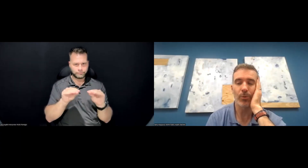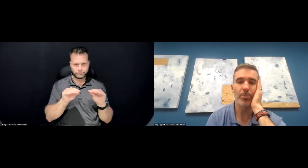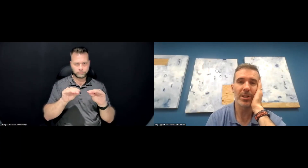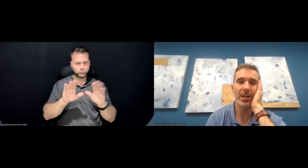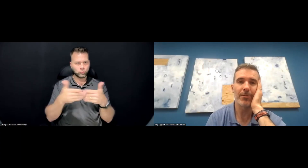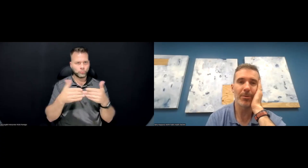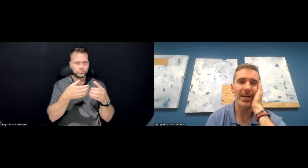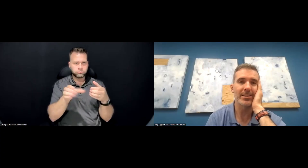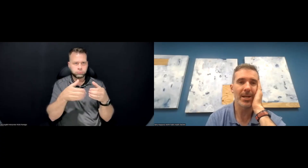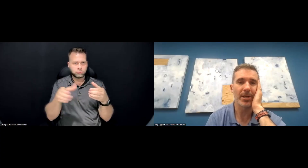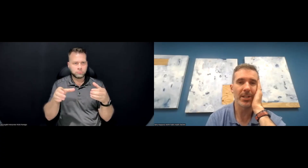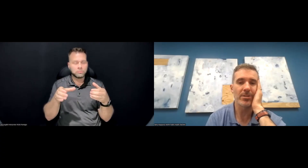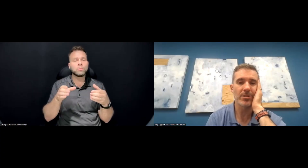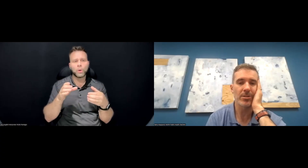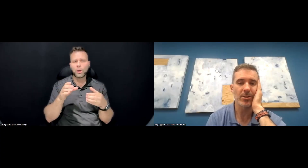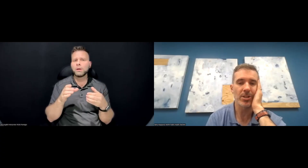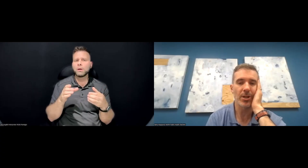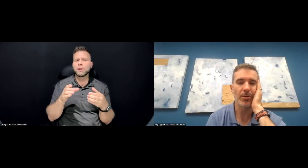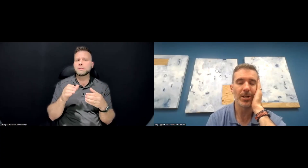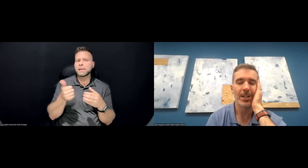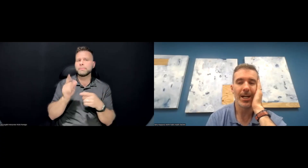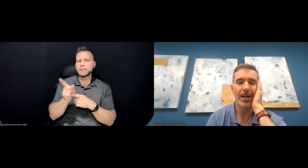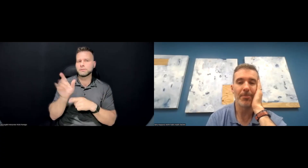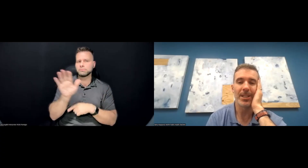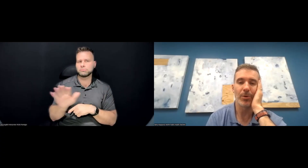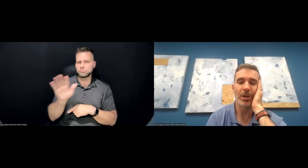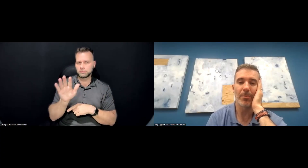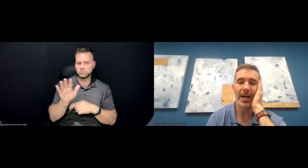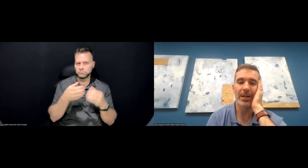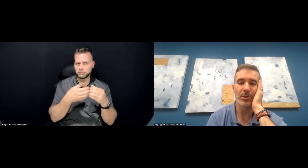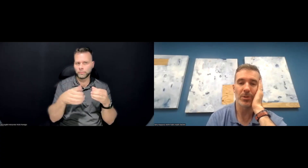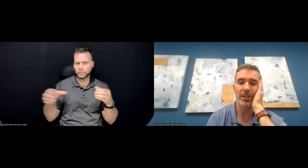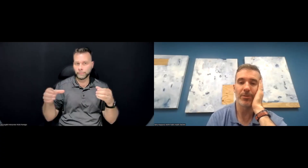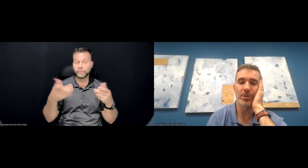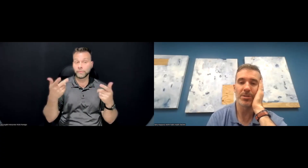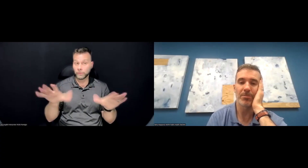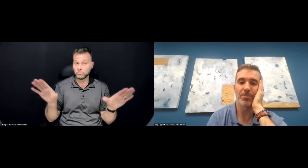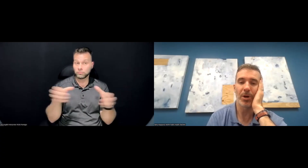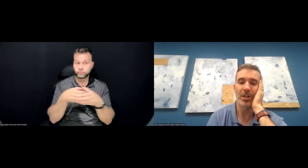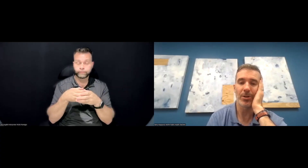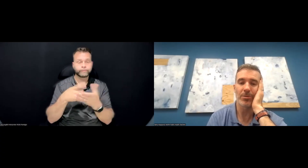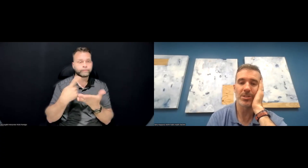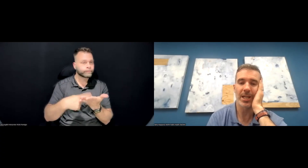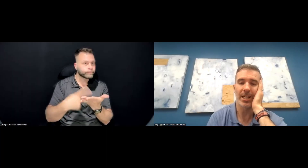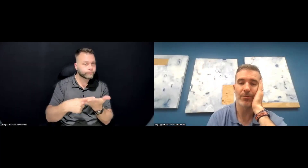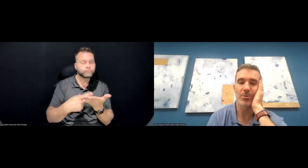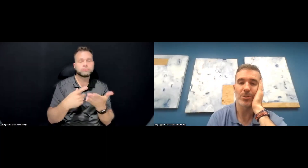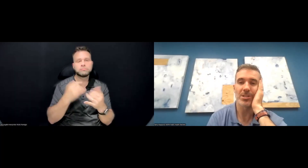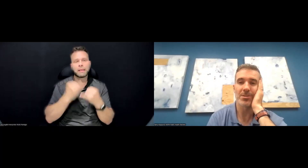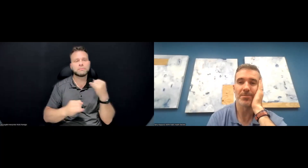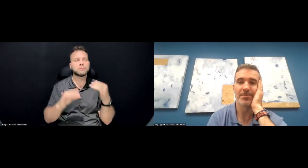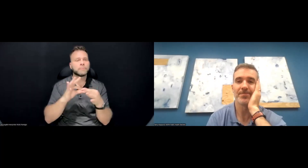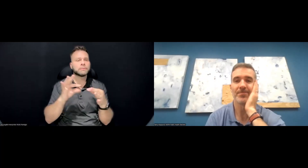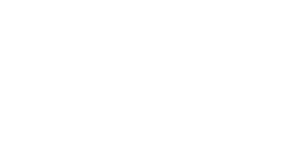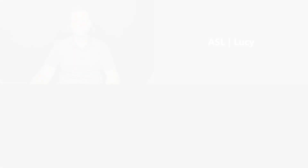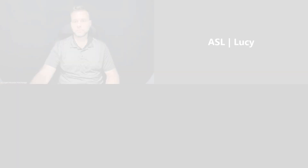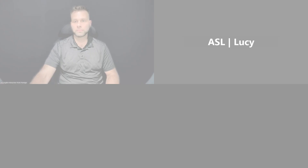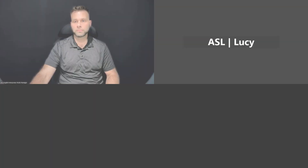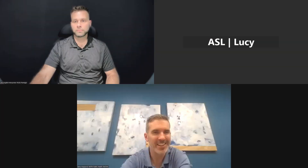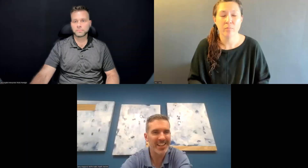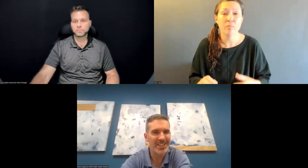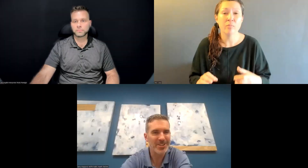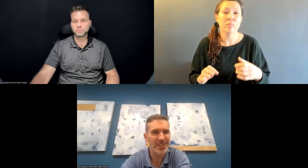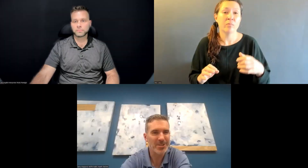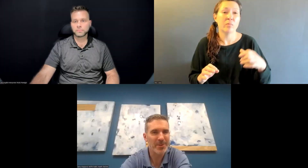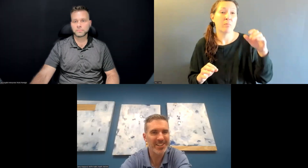join a breakout. We'll be there for about 10 minutes or so, and then we'll come back. We just want to leave you with some parting notes and resources.